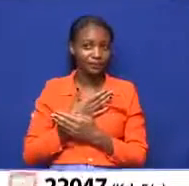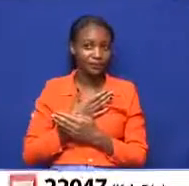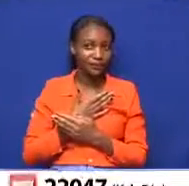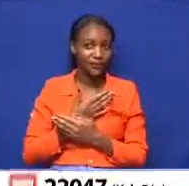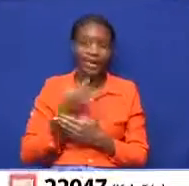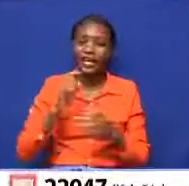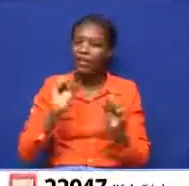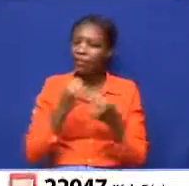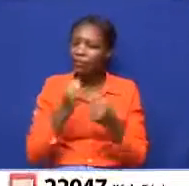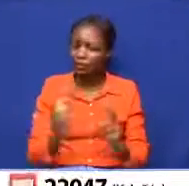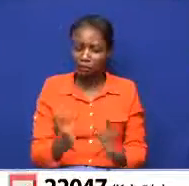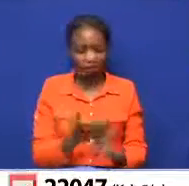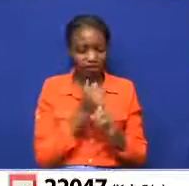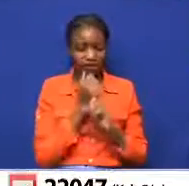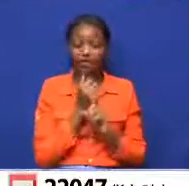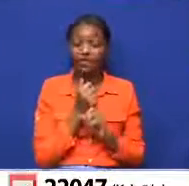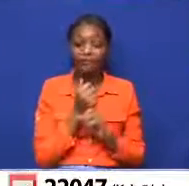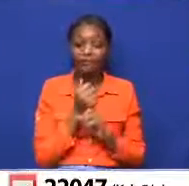haitatimizika